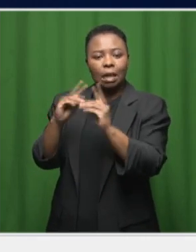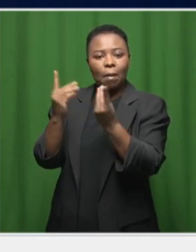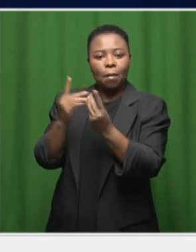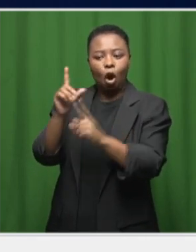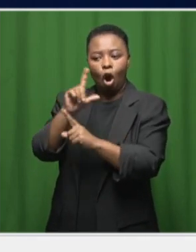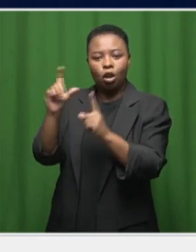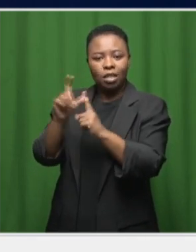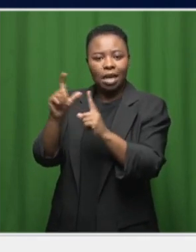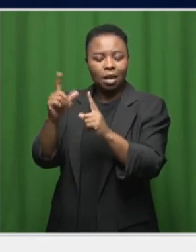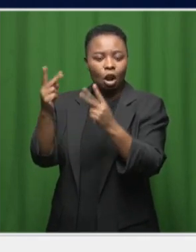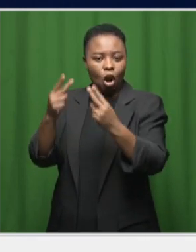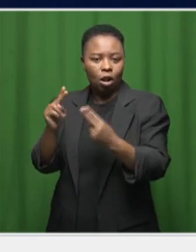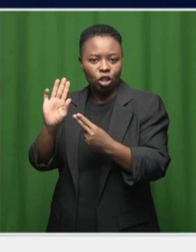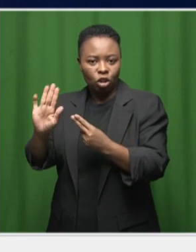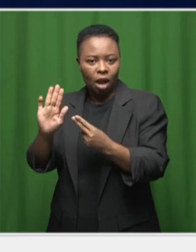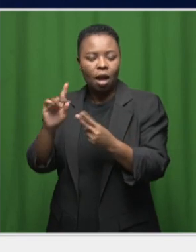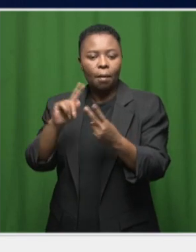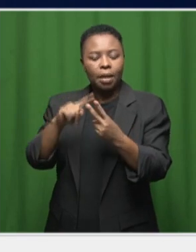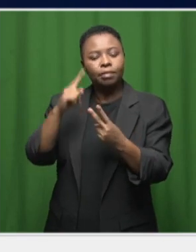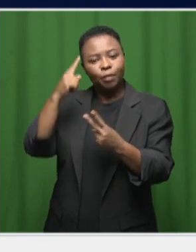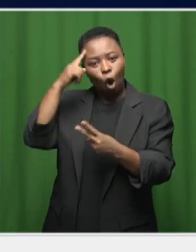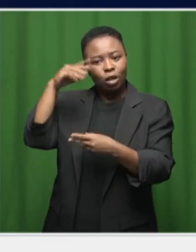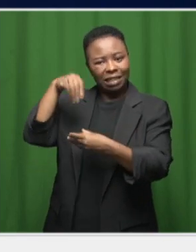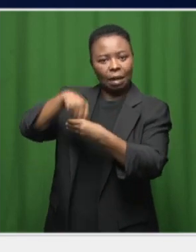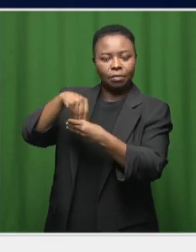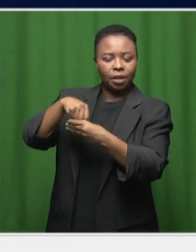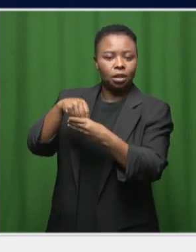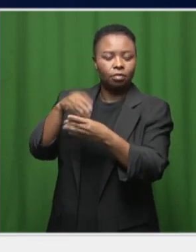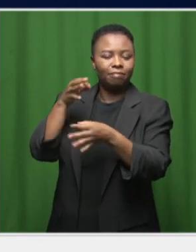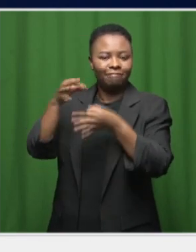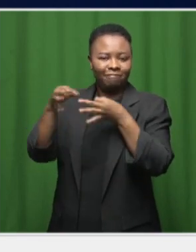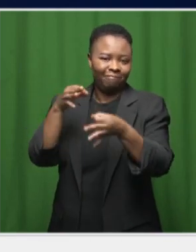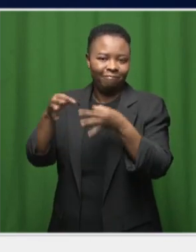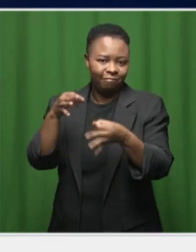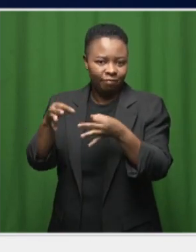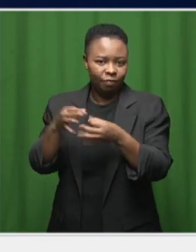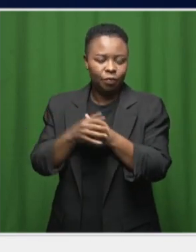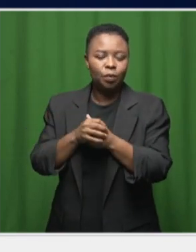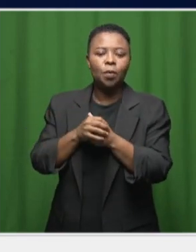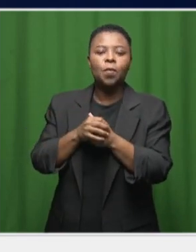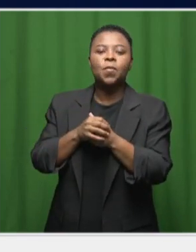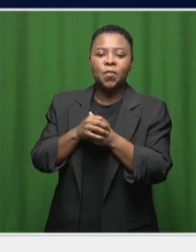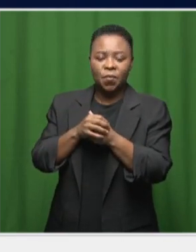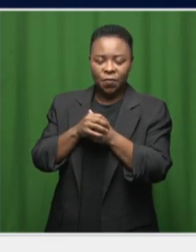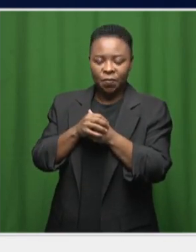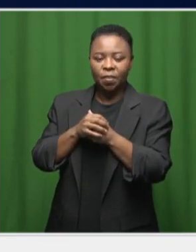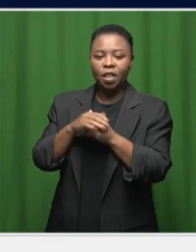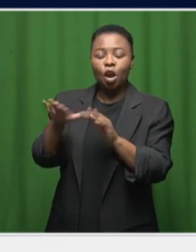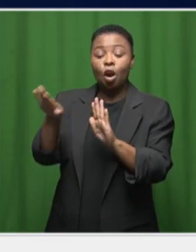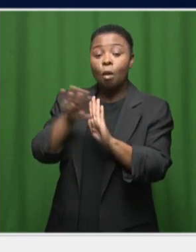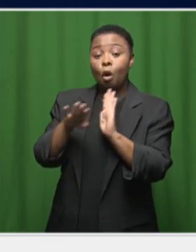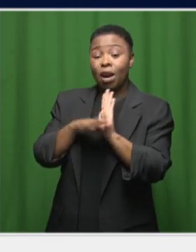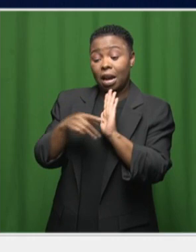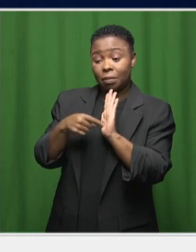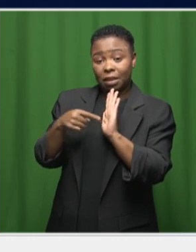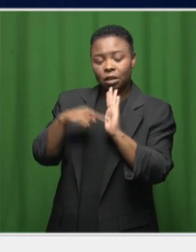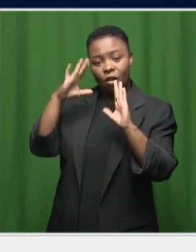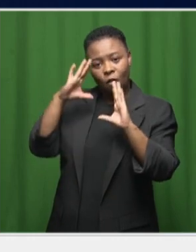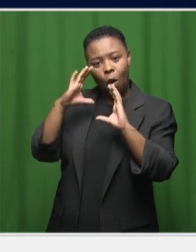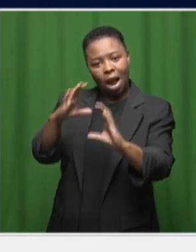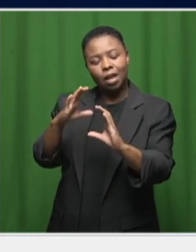Workshop. And then I had to come up with the concept. And then the program itself, it's focusing on more